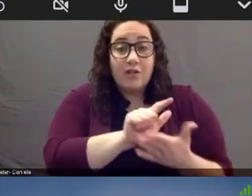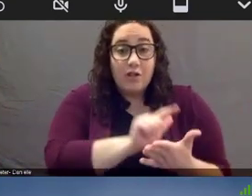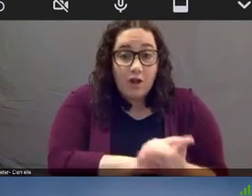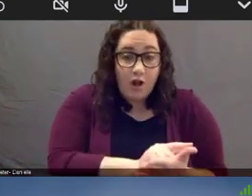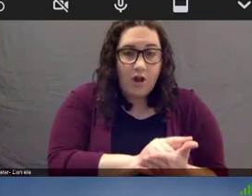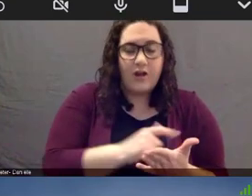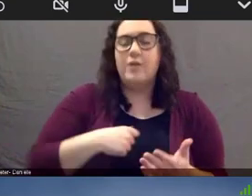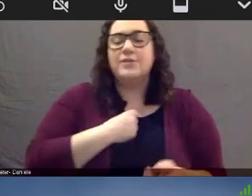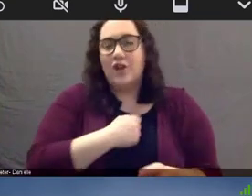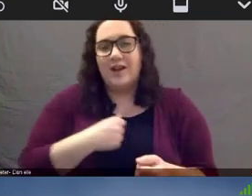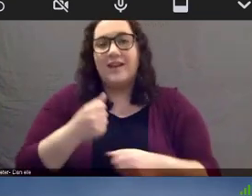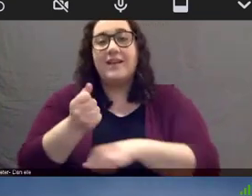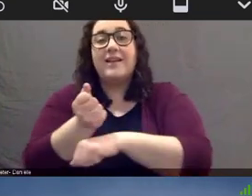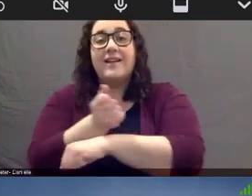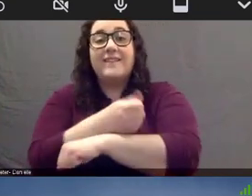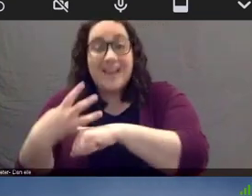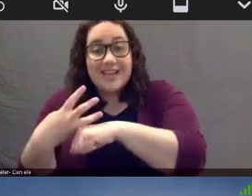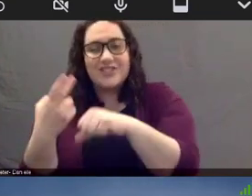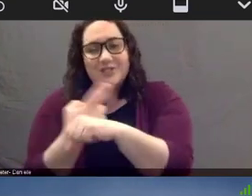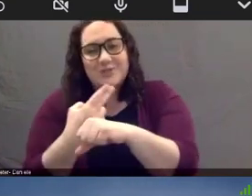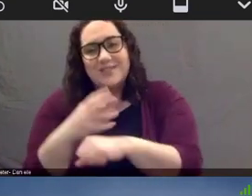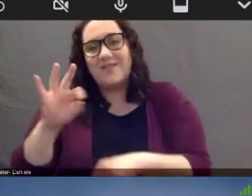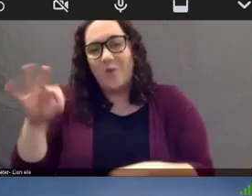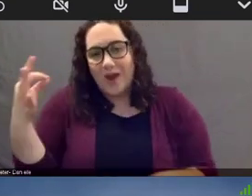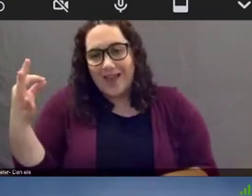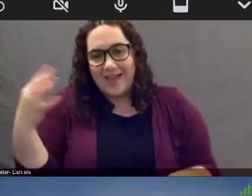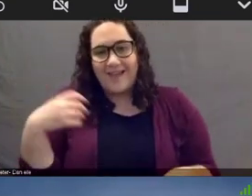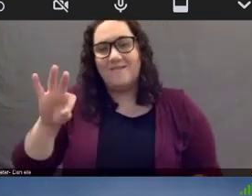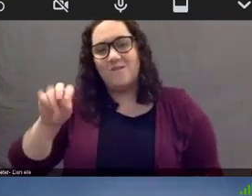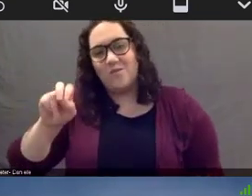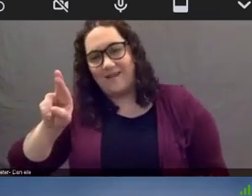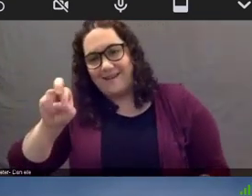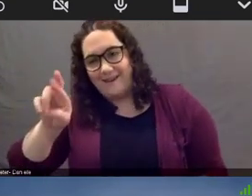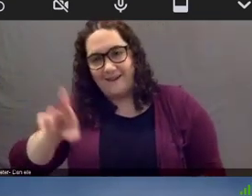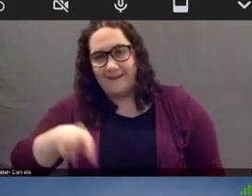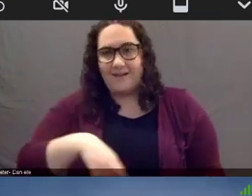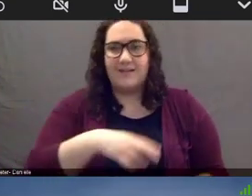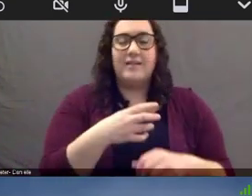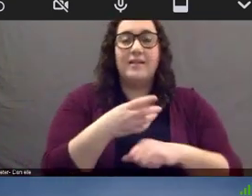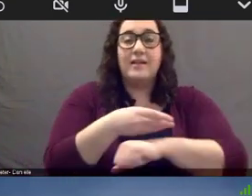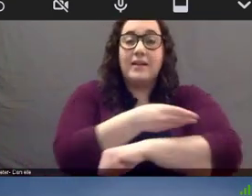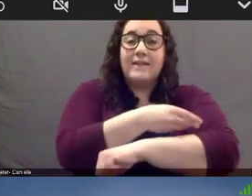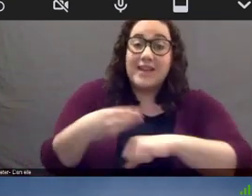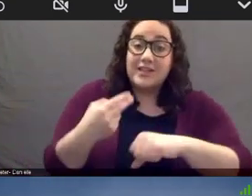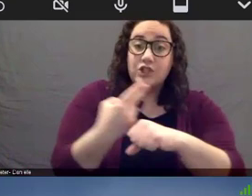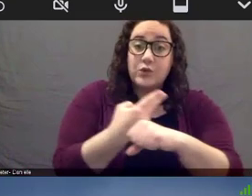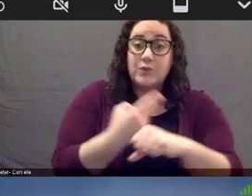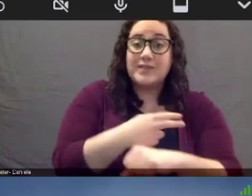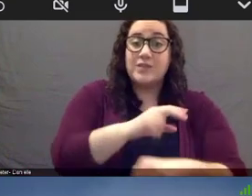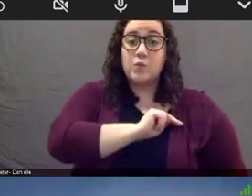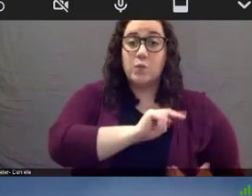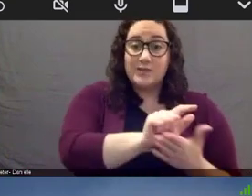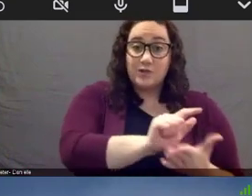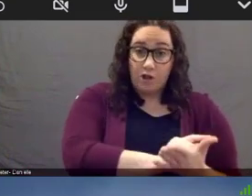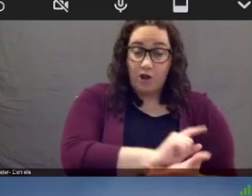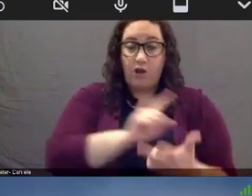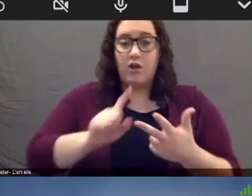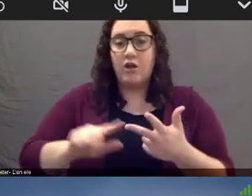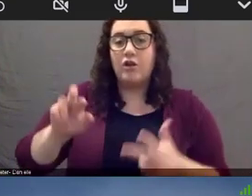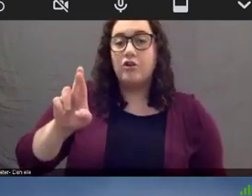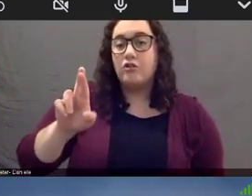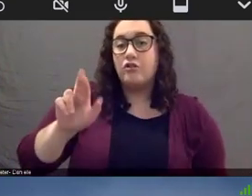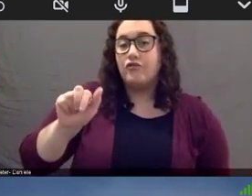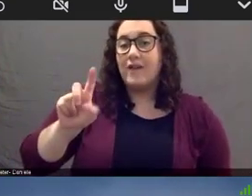by area, so it's heat per unit area, where depending on the situation that we're